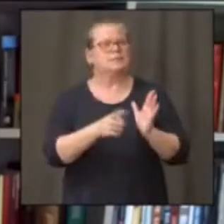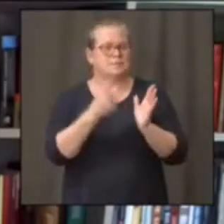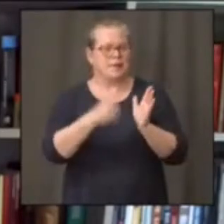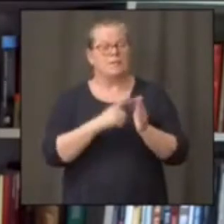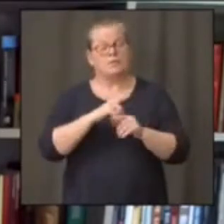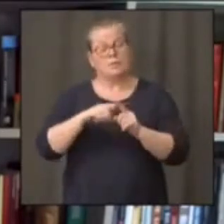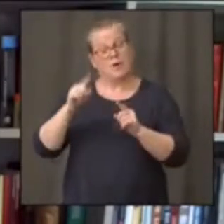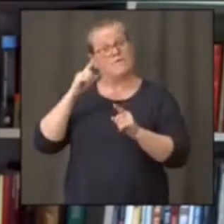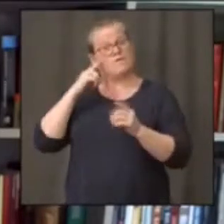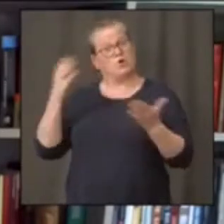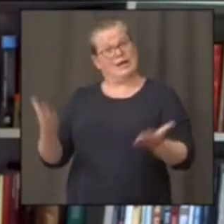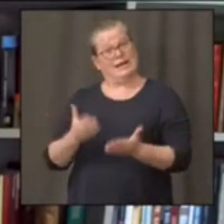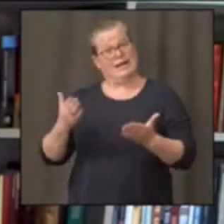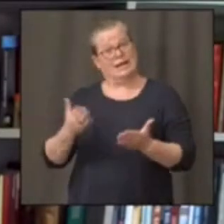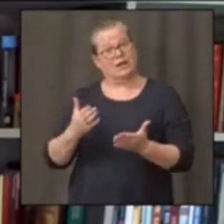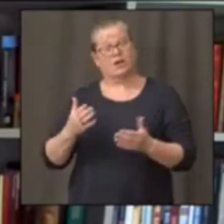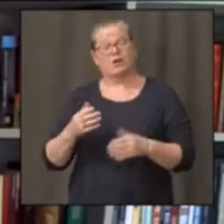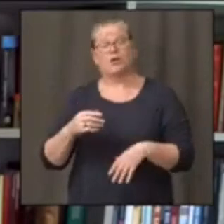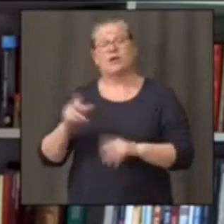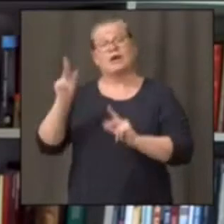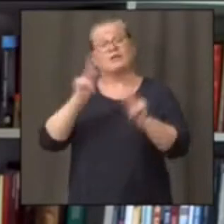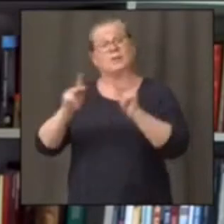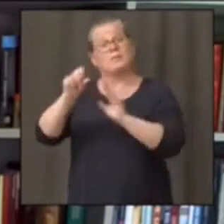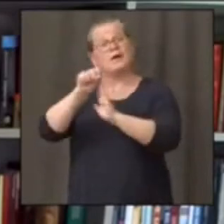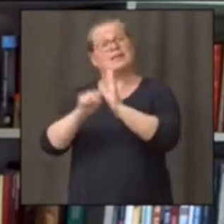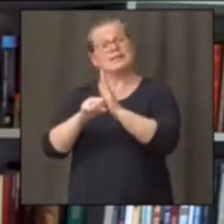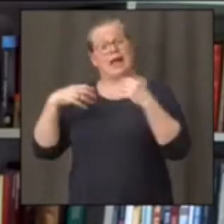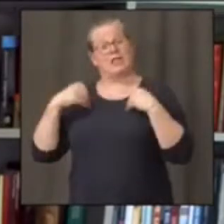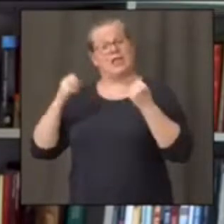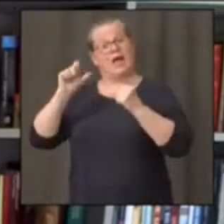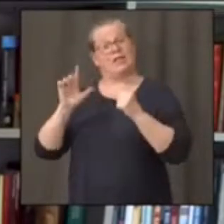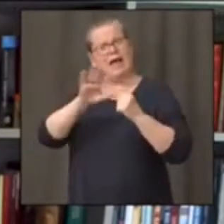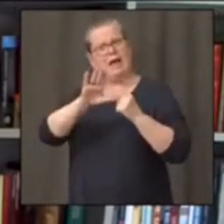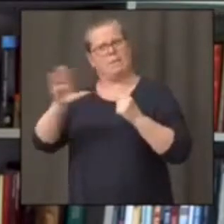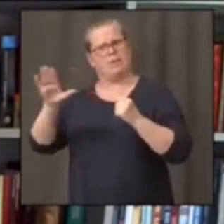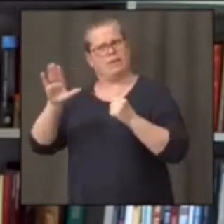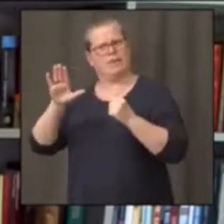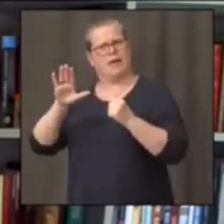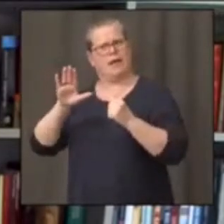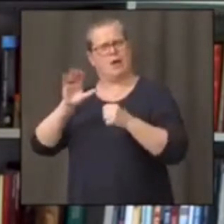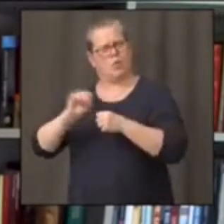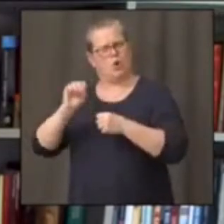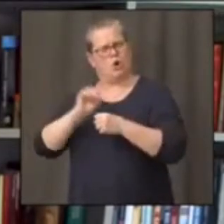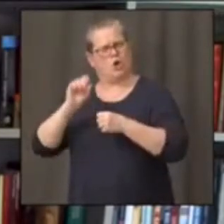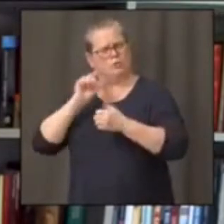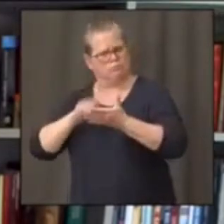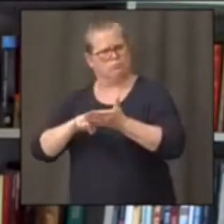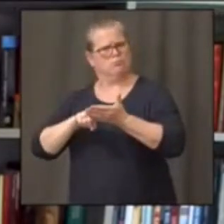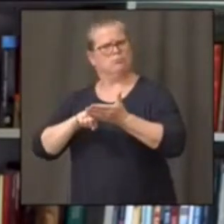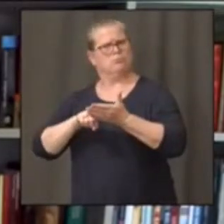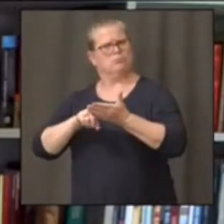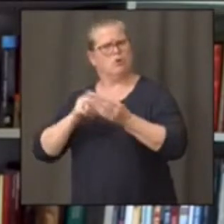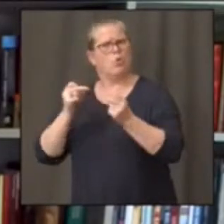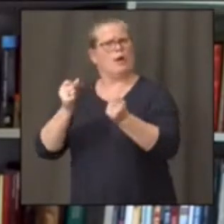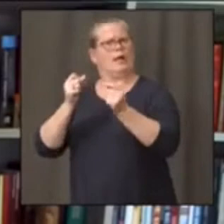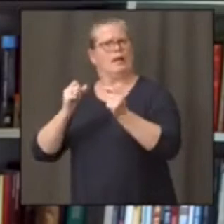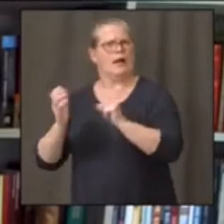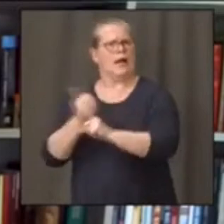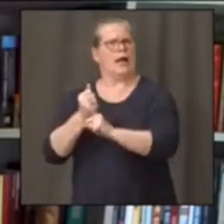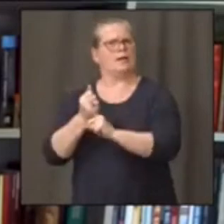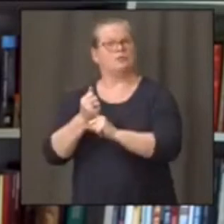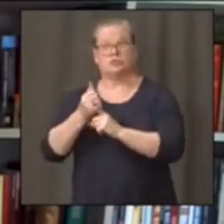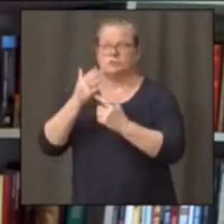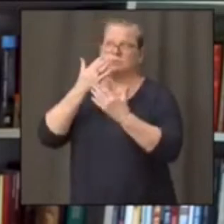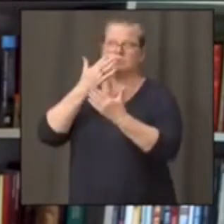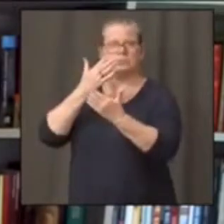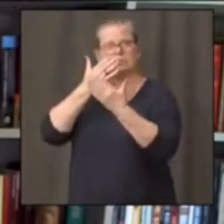shout out to the people at the State Health Laboratory and Dr. Razik and his group, because what they found